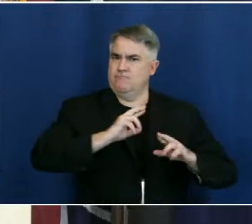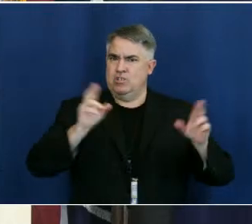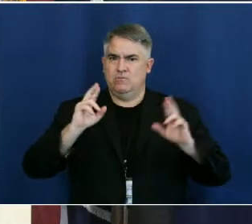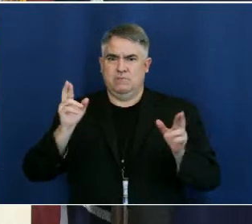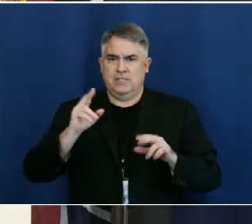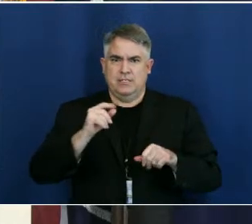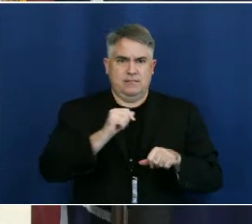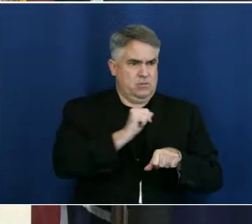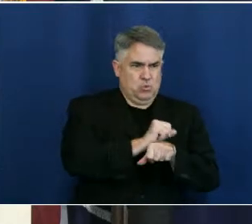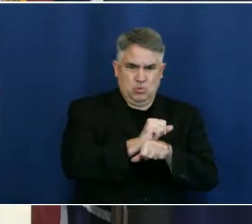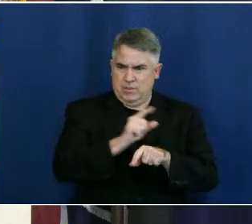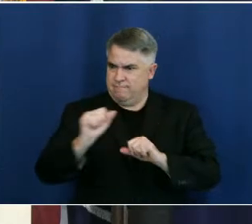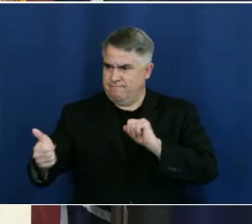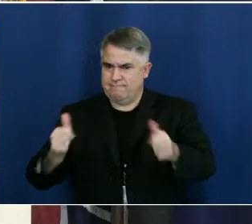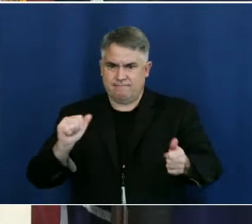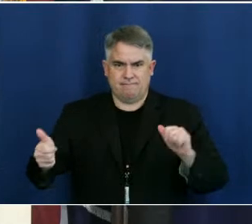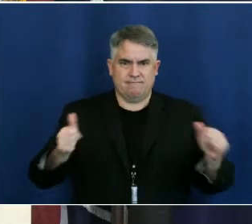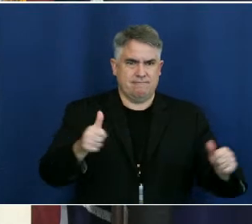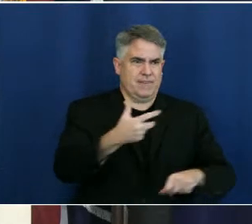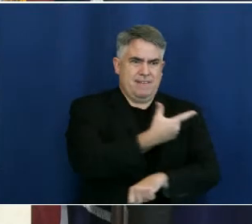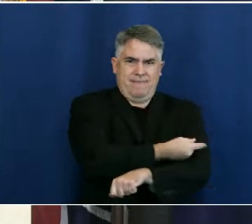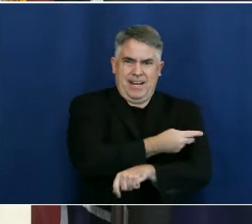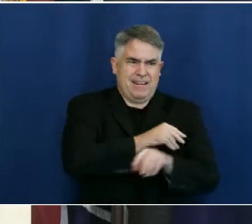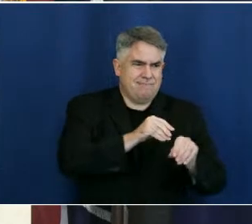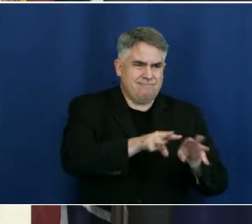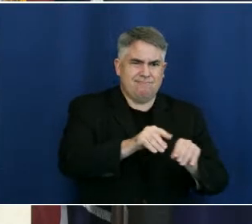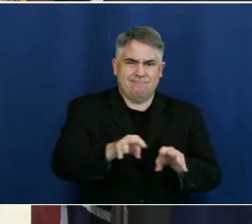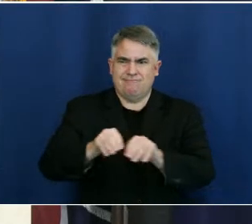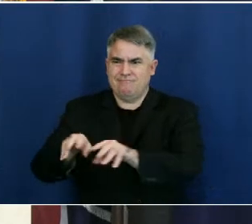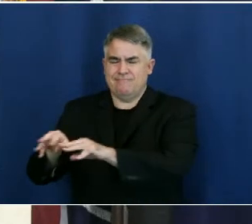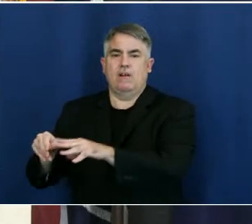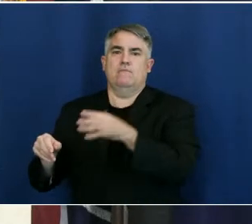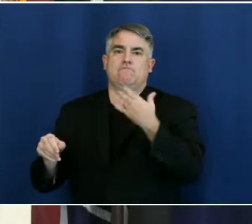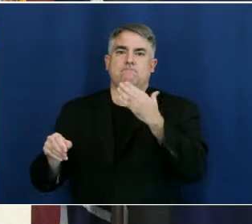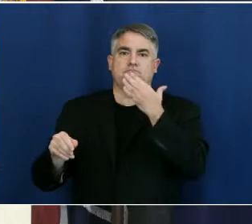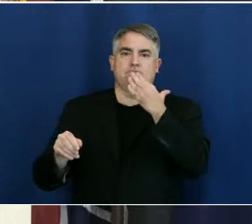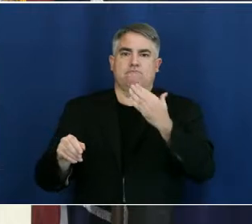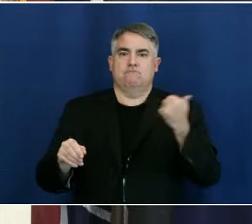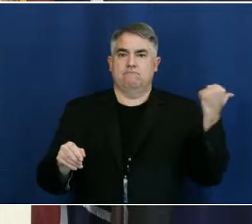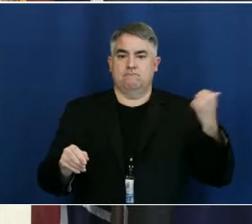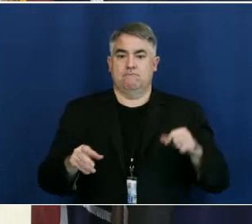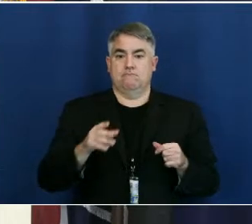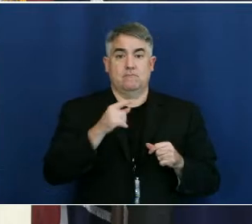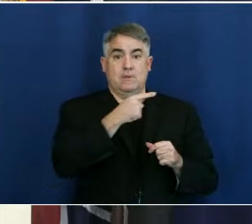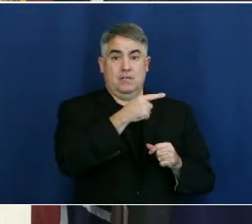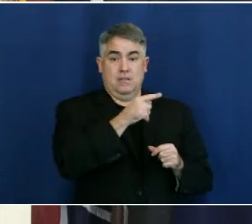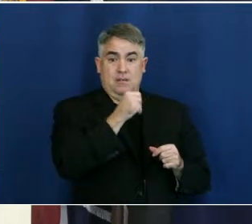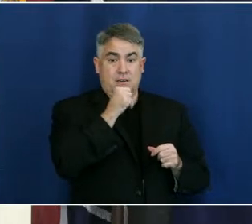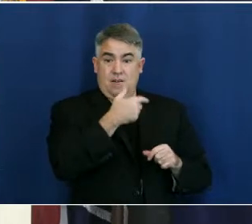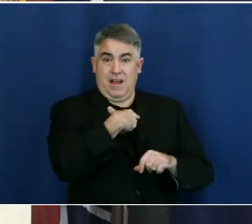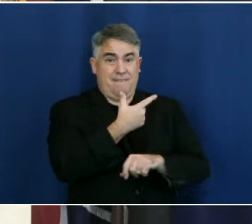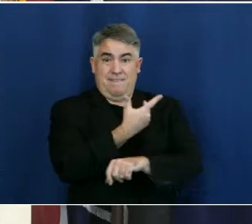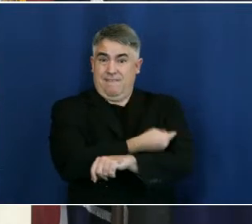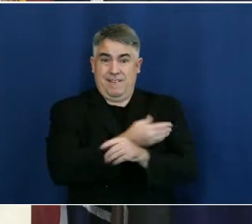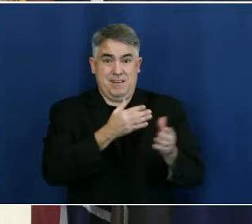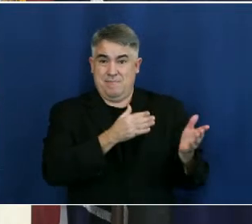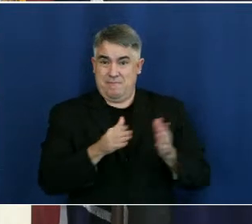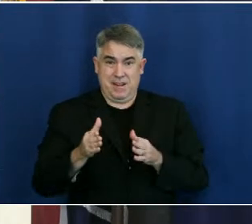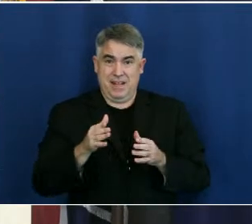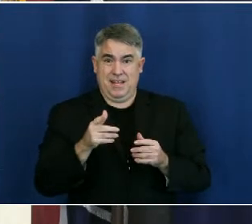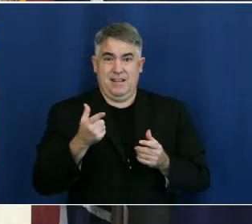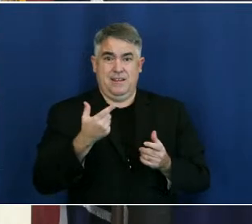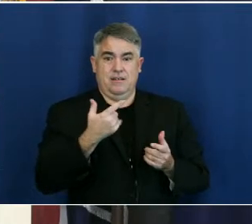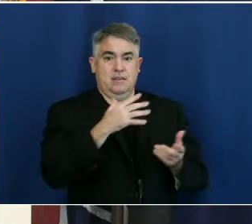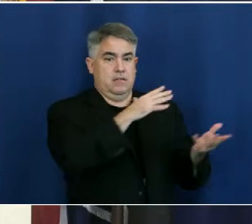that plan to administer them? If you don't have a solid plan, can we take them back? Because we have the ability to do it. Dr. Wooten has been leading